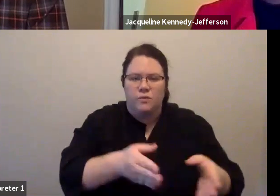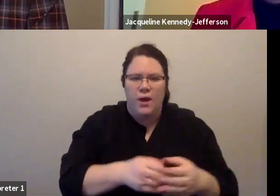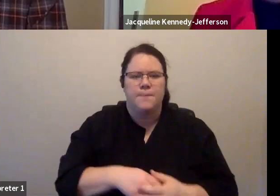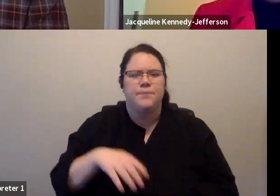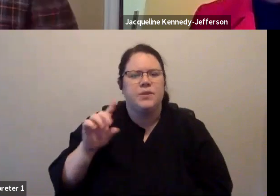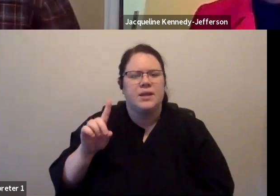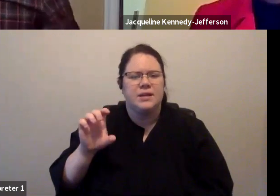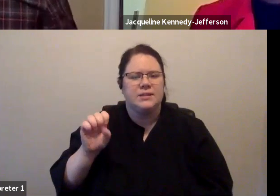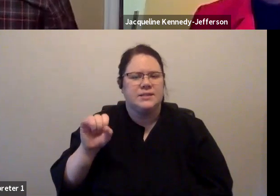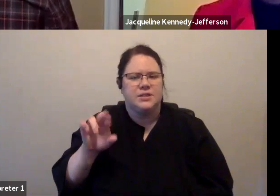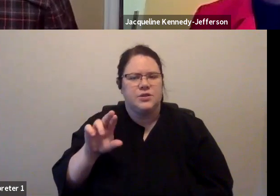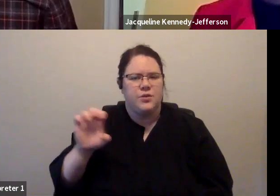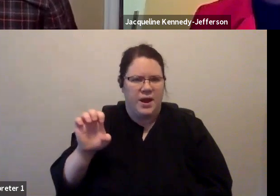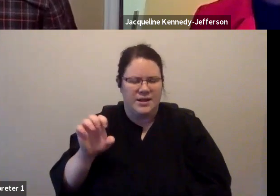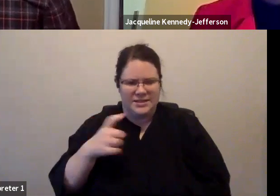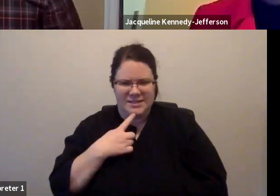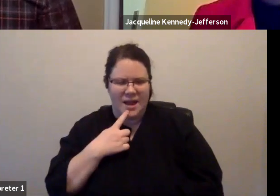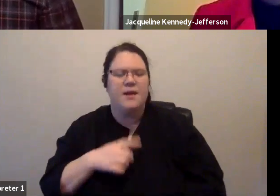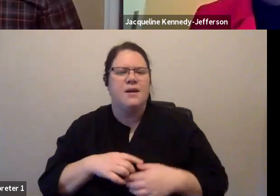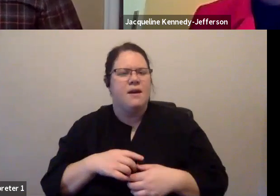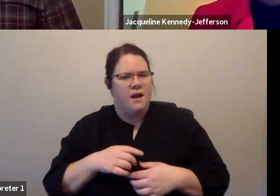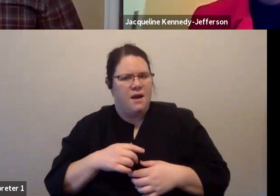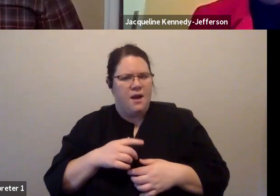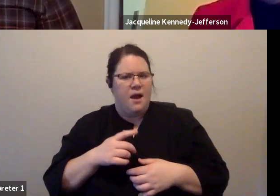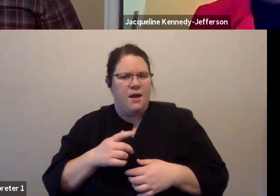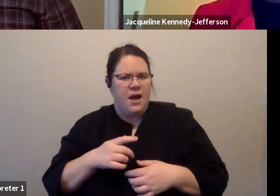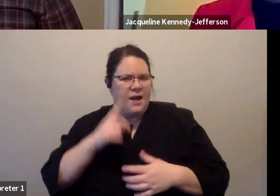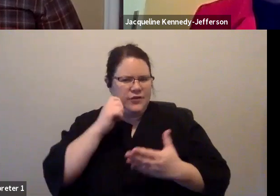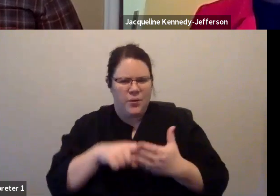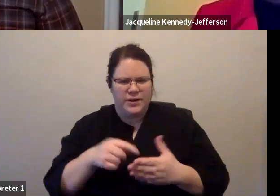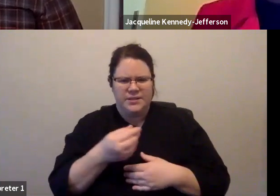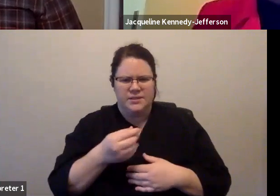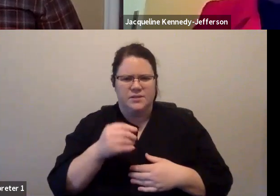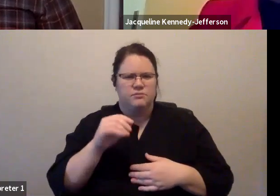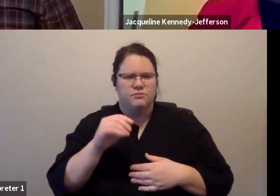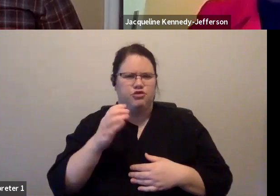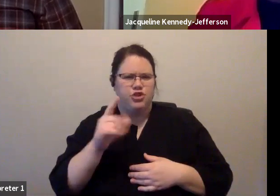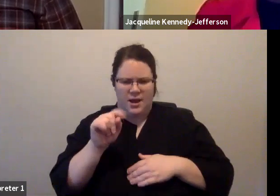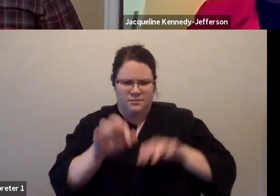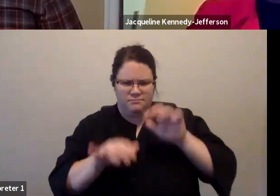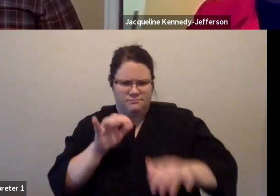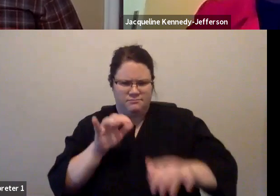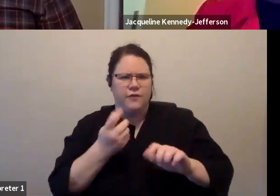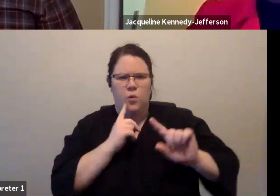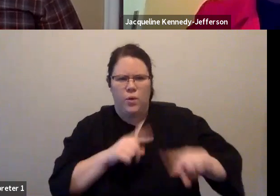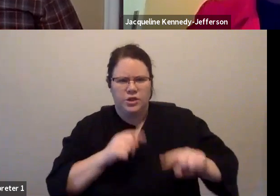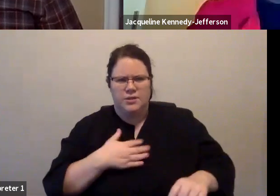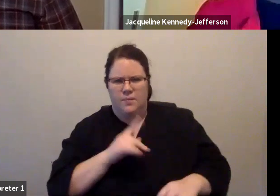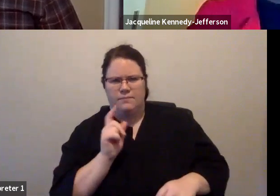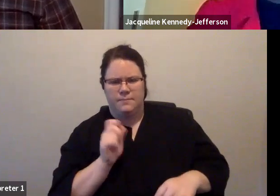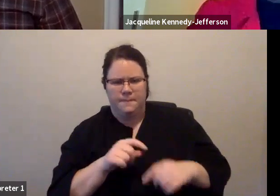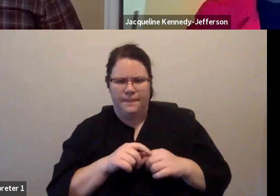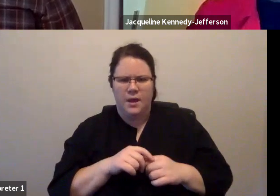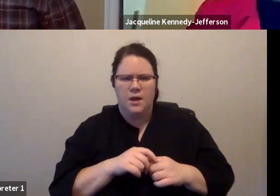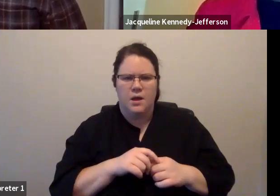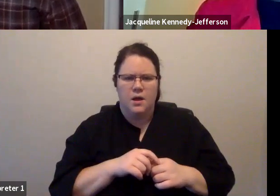to say, I'm going to do like a 3-part answer, if that's okay, because I saw a couple of questions come in the chat that I want to respond to. So one person asked